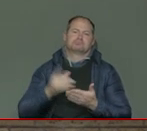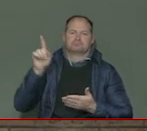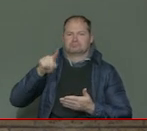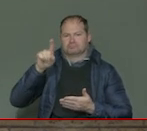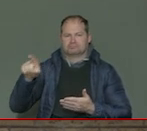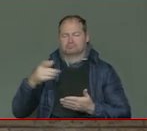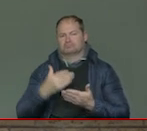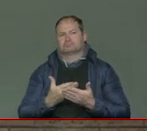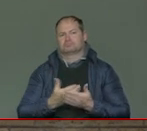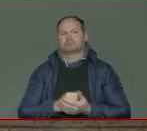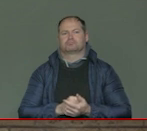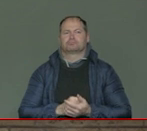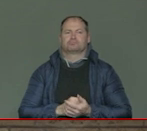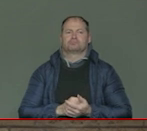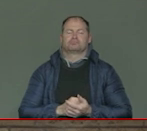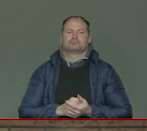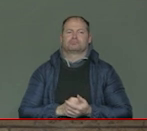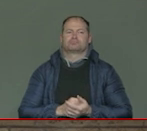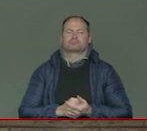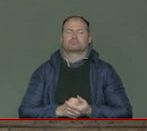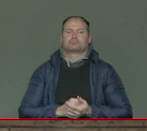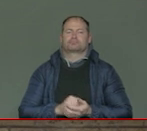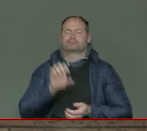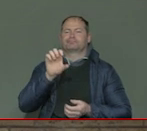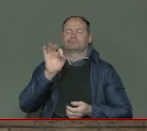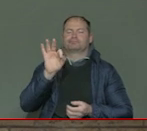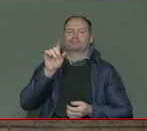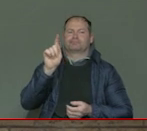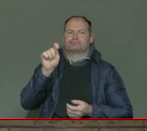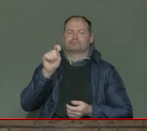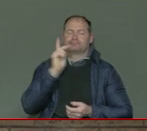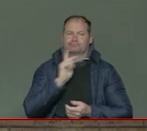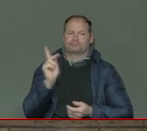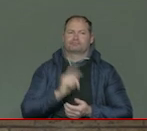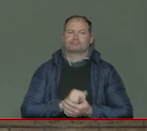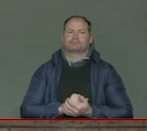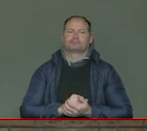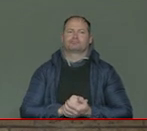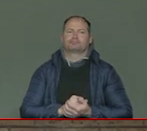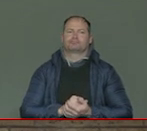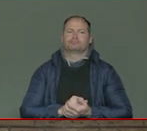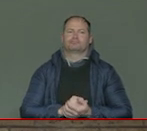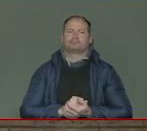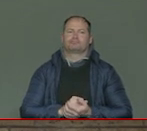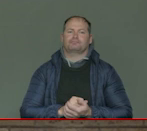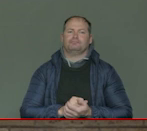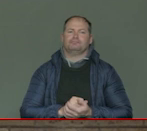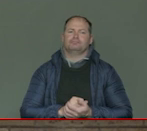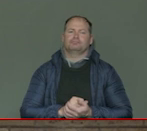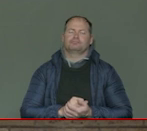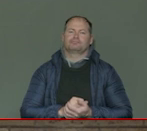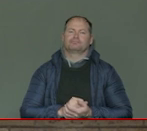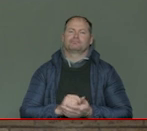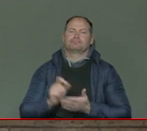right. They can say to you the EFT appeared, so that EFT will also be